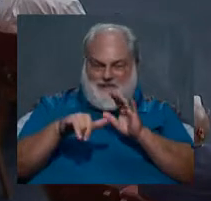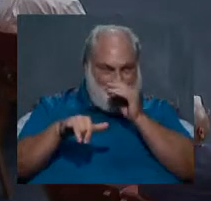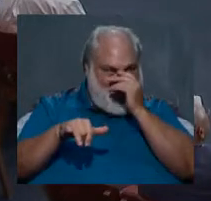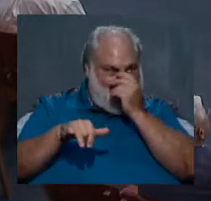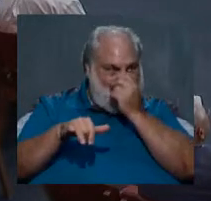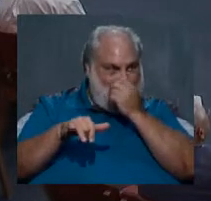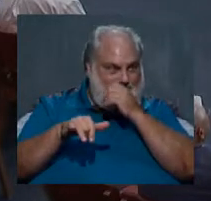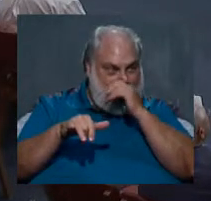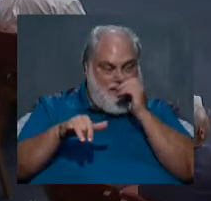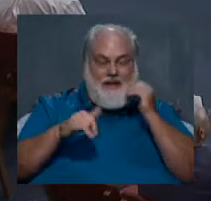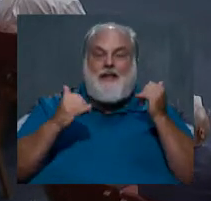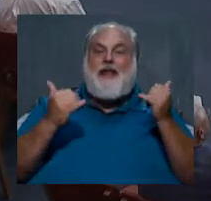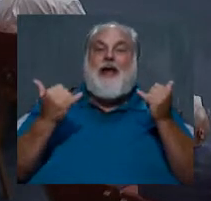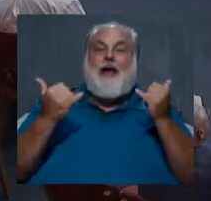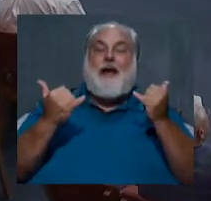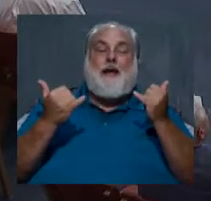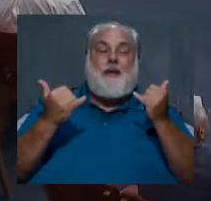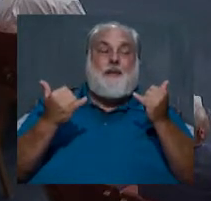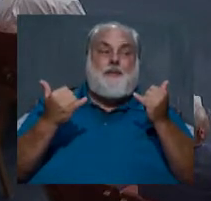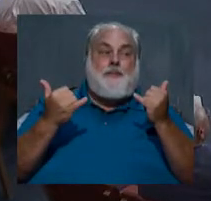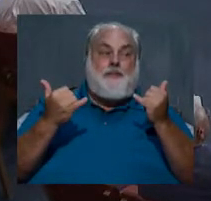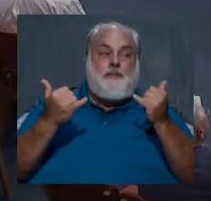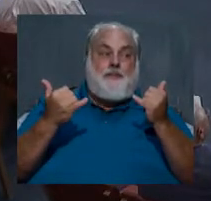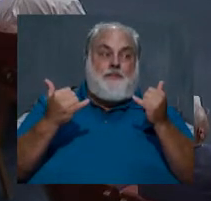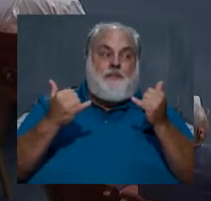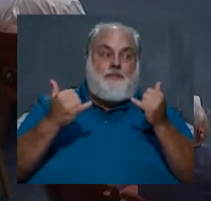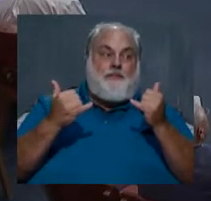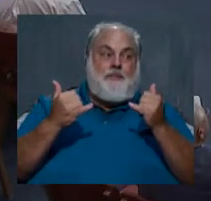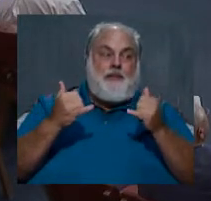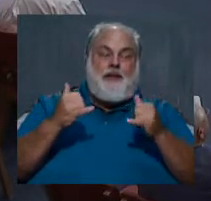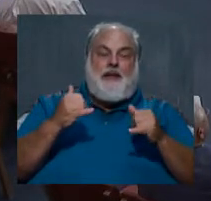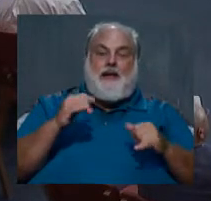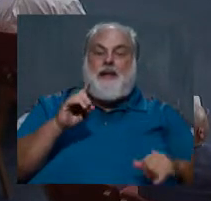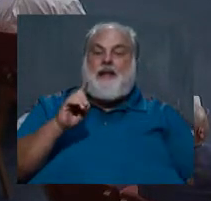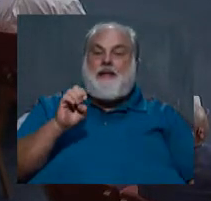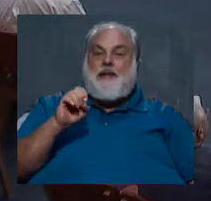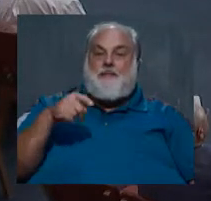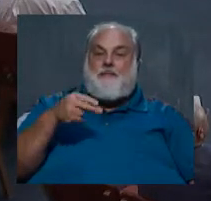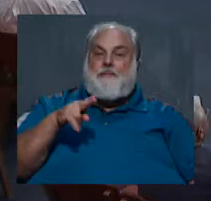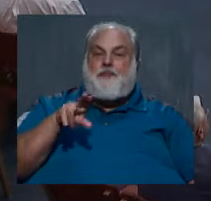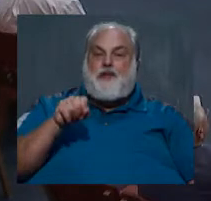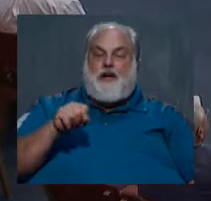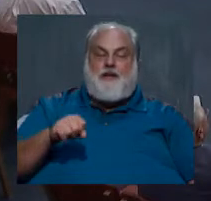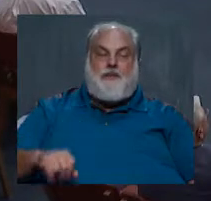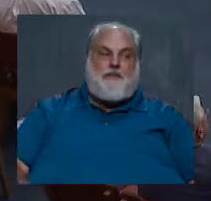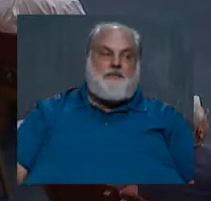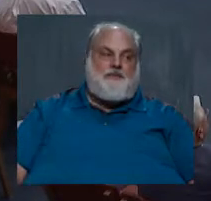All right. We have the DePippas. We'll start with John DePippa, please.